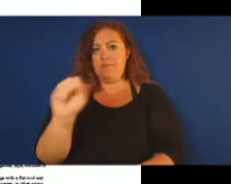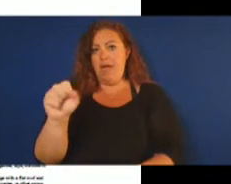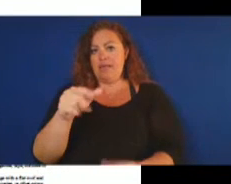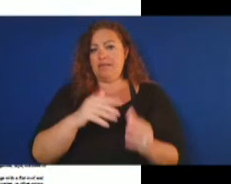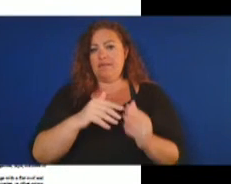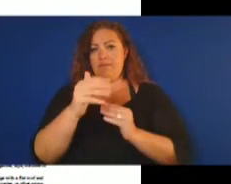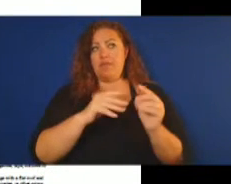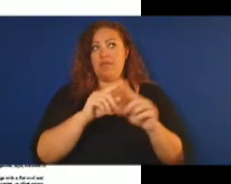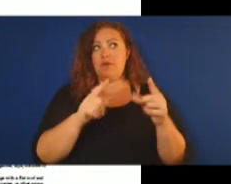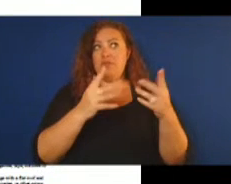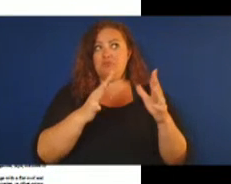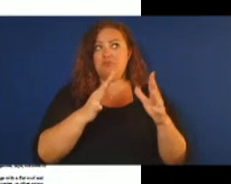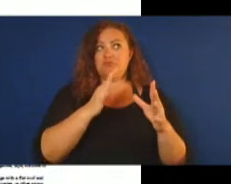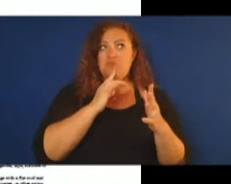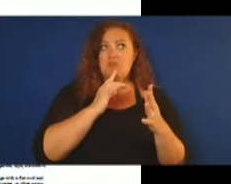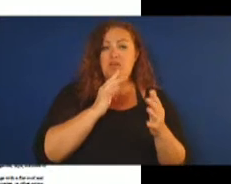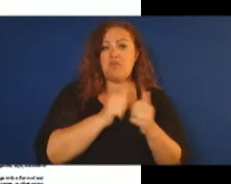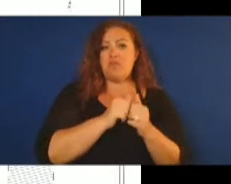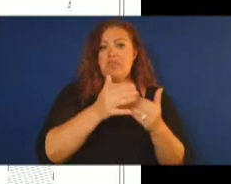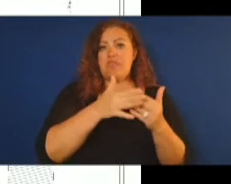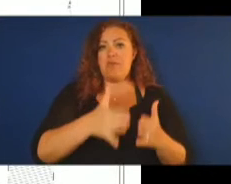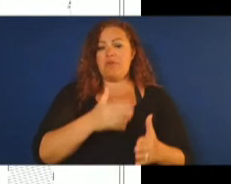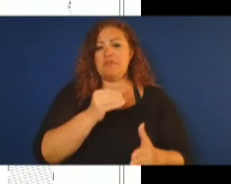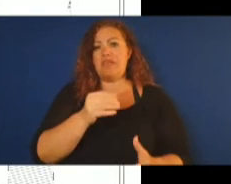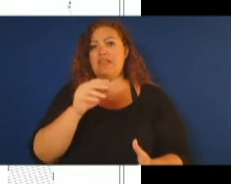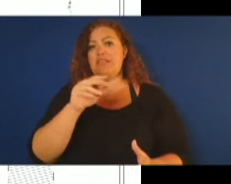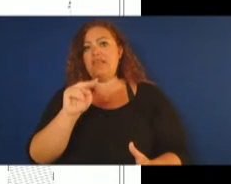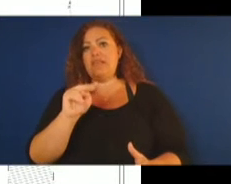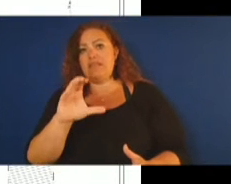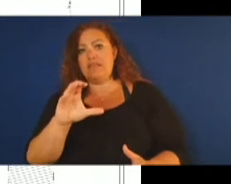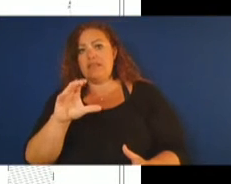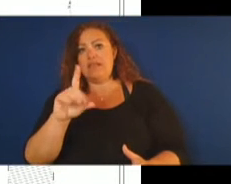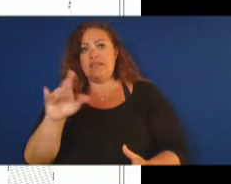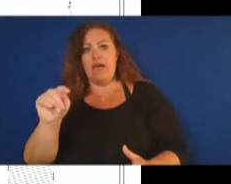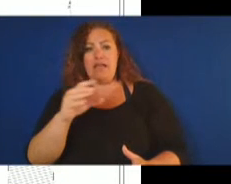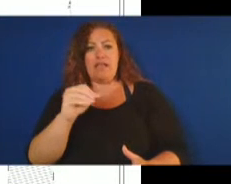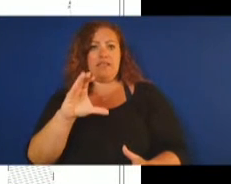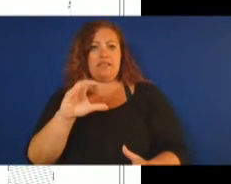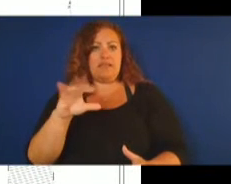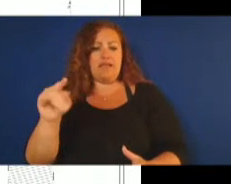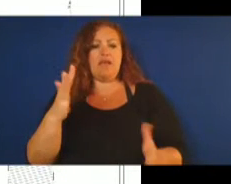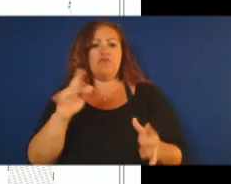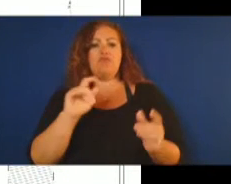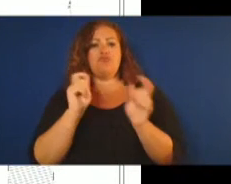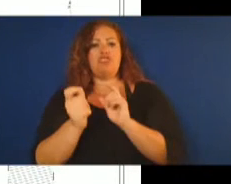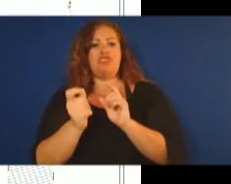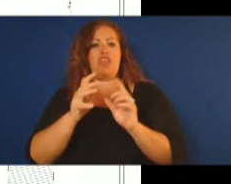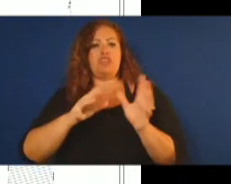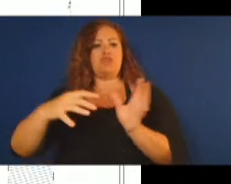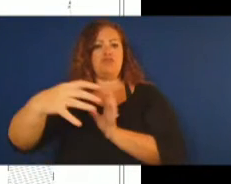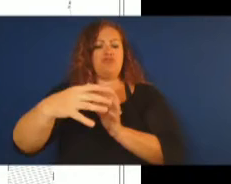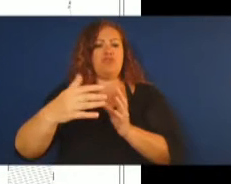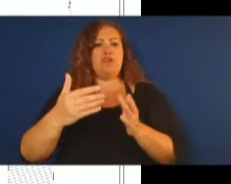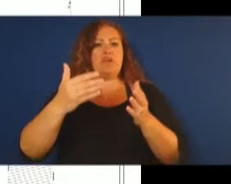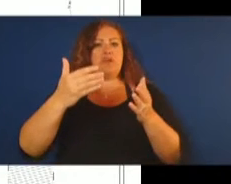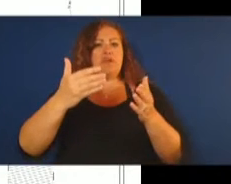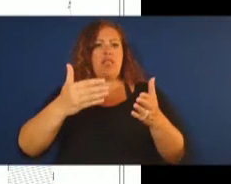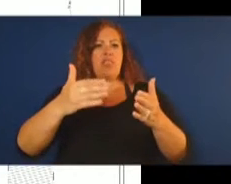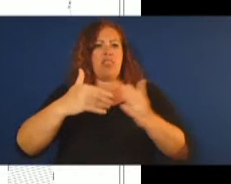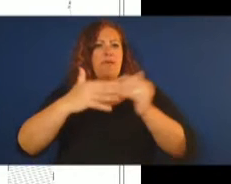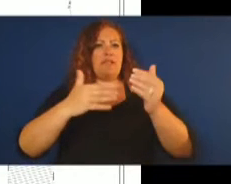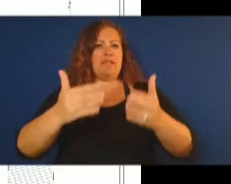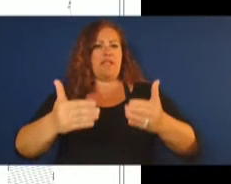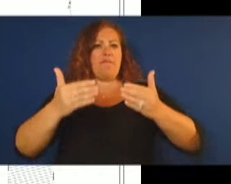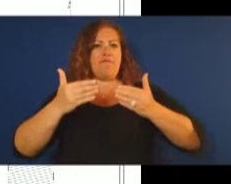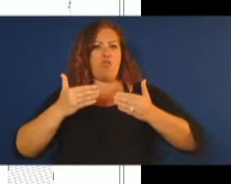talking to the neighbors and talking to NC DOT and C dot we changed the orientation to bring the building forward um everybody likes it I think